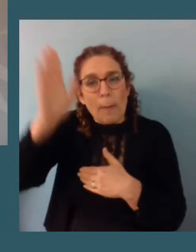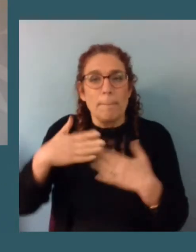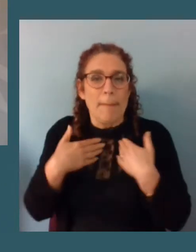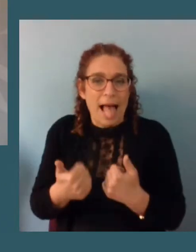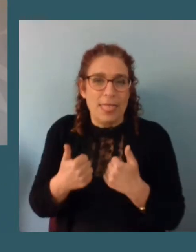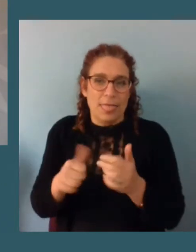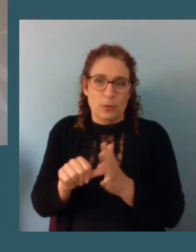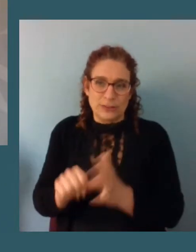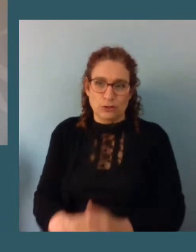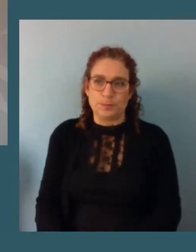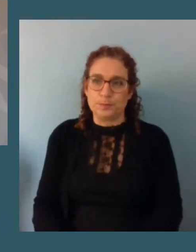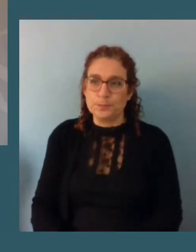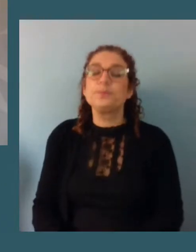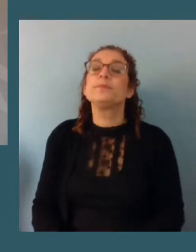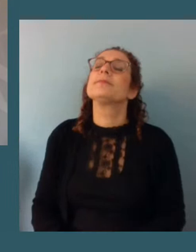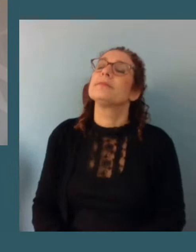so